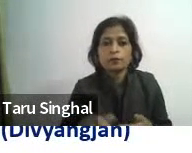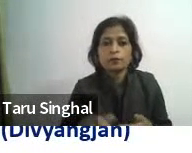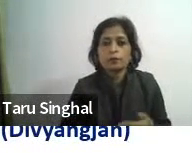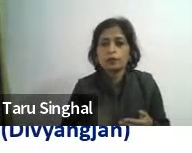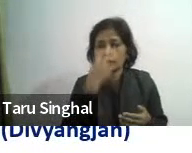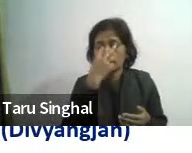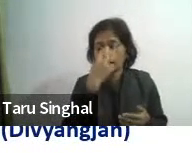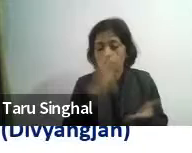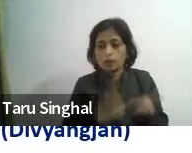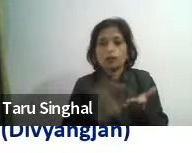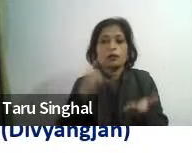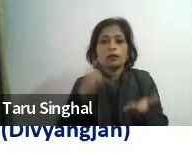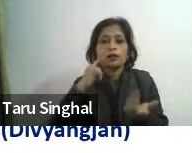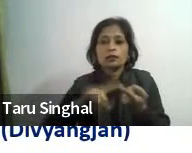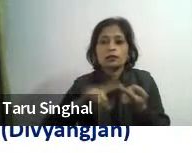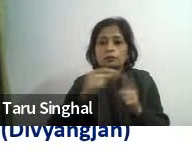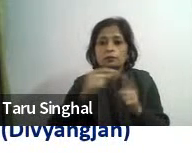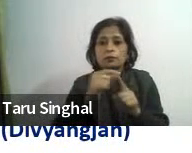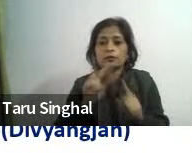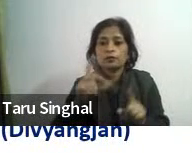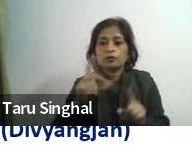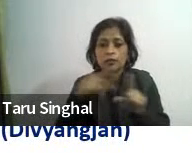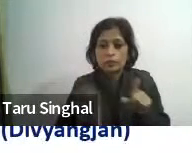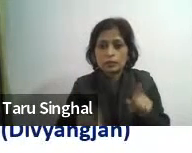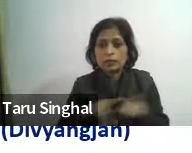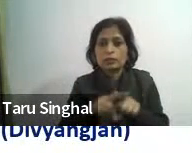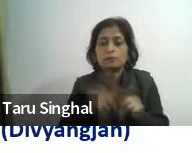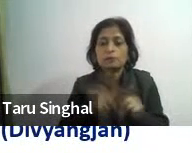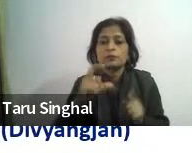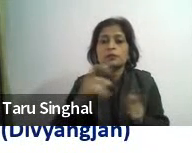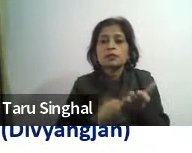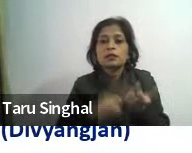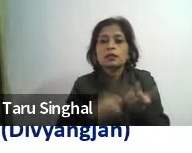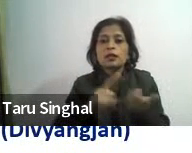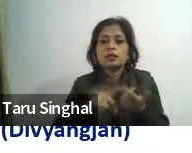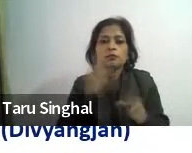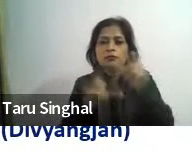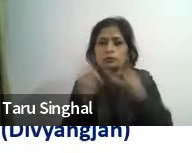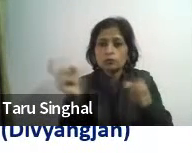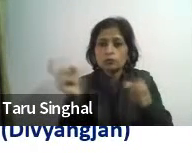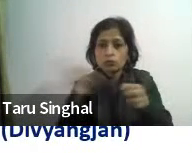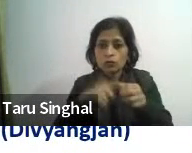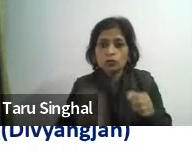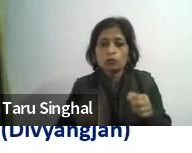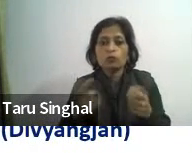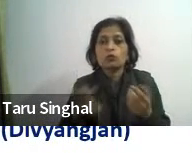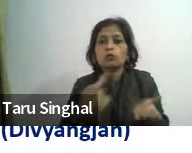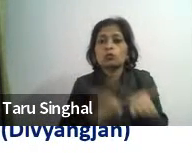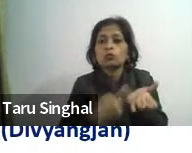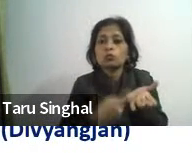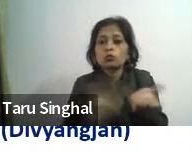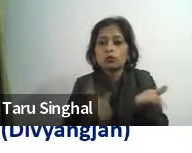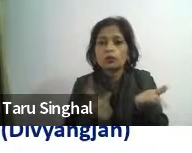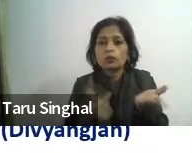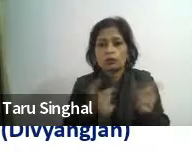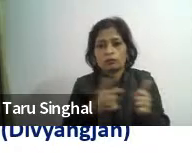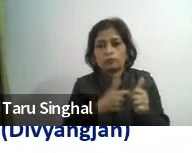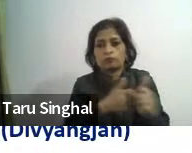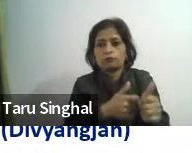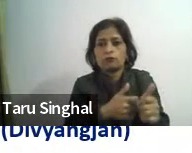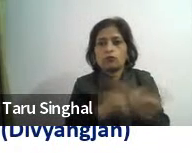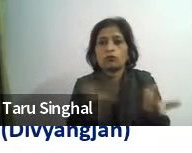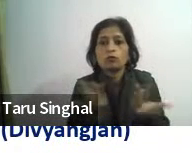Disabilities, to please share the guidelines for the CRE participants. Dr. Pankaj, if you please do the needful.